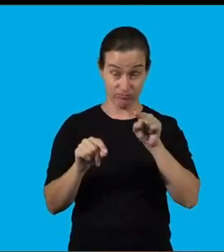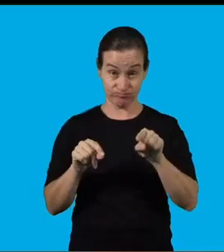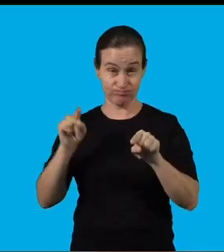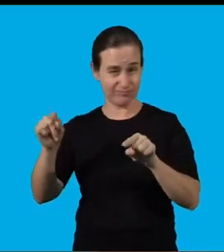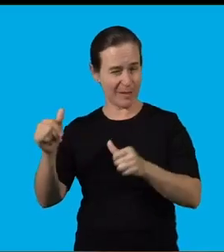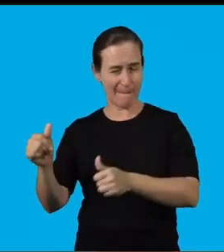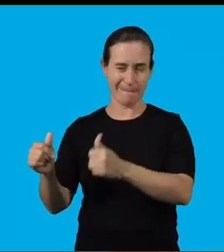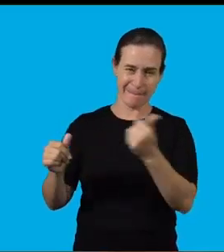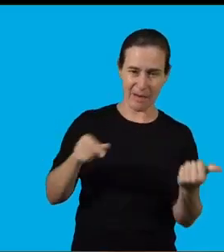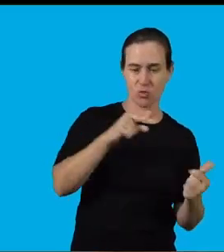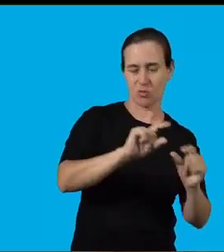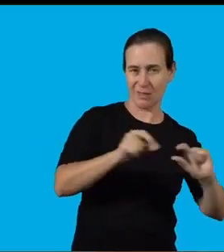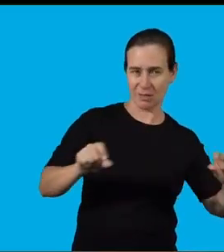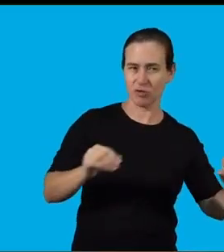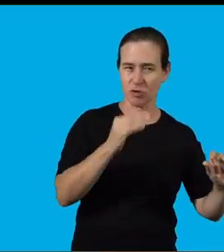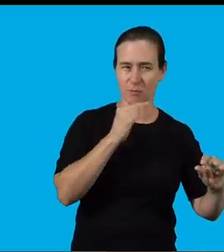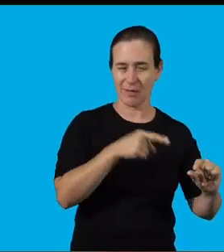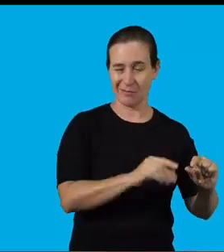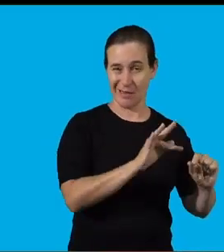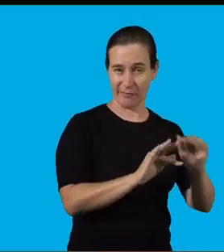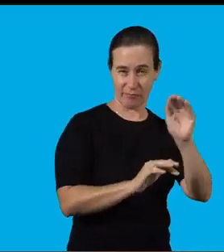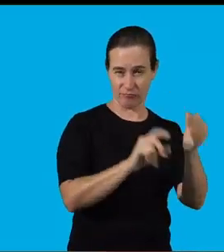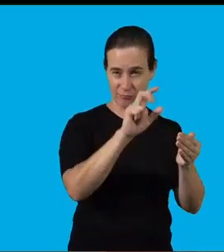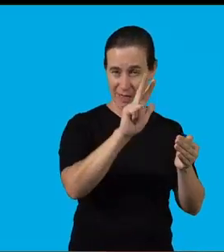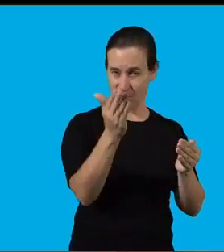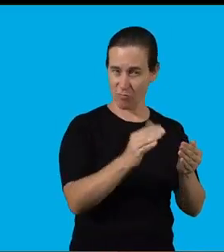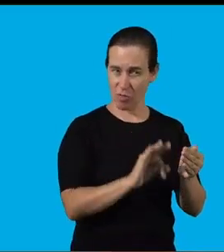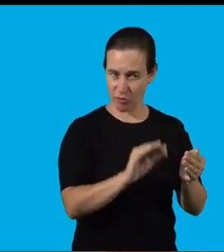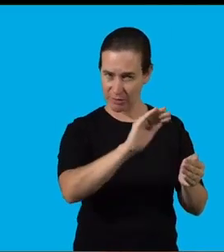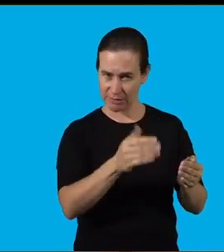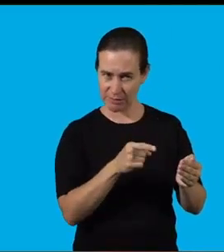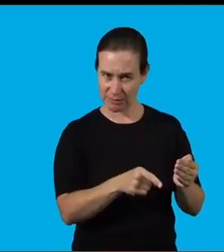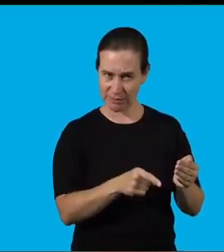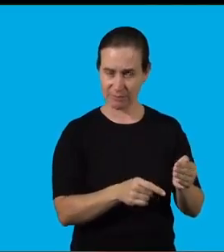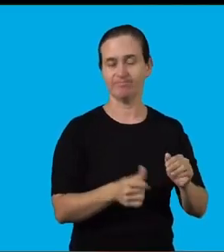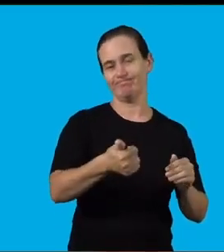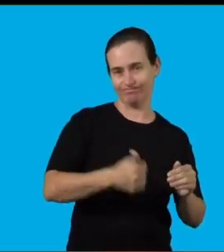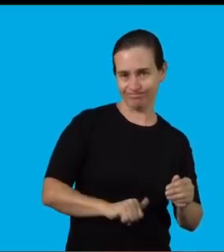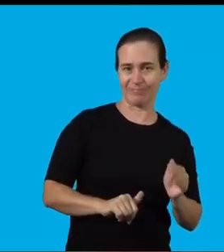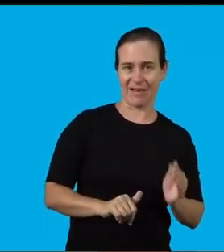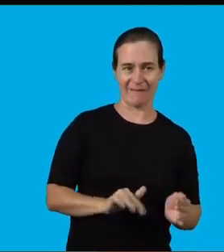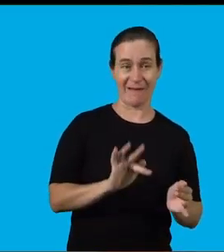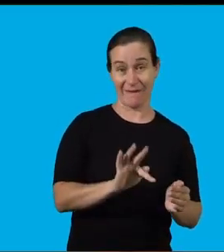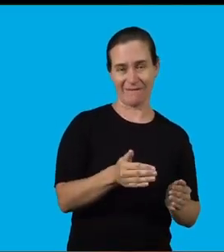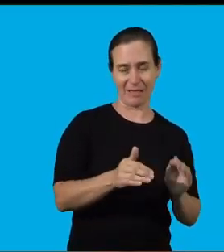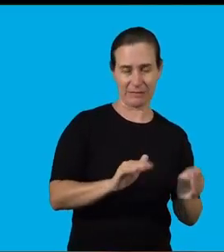it back into your expression. So f of 8 over 3 and f of 5. And we need to see what